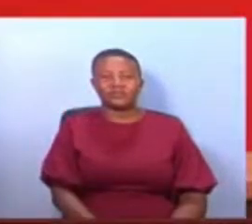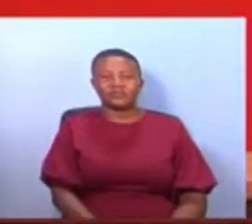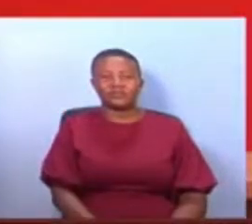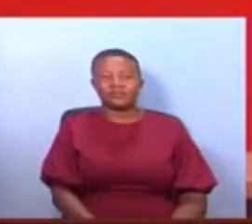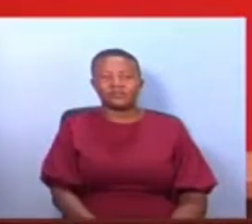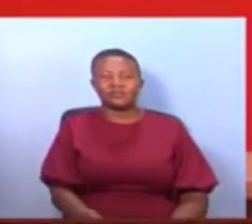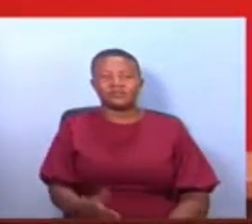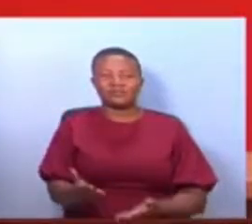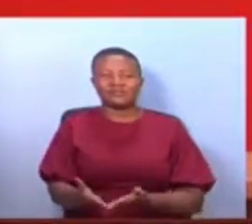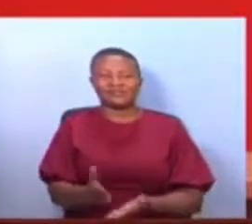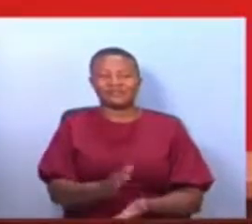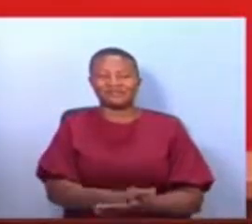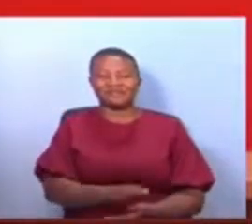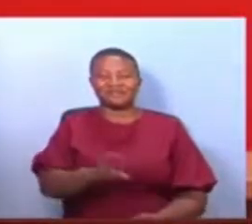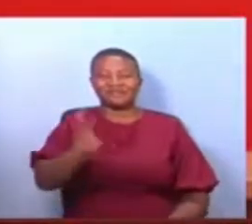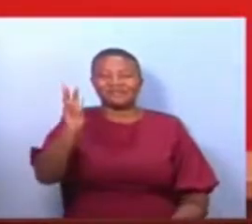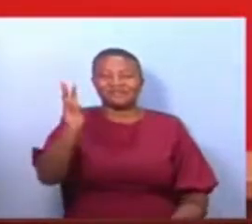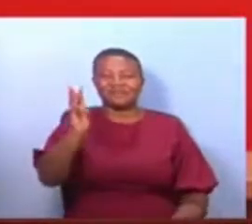Page 6.